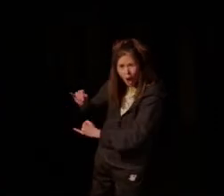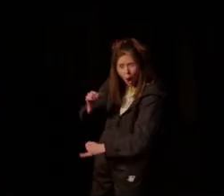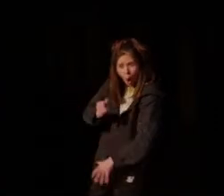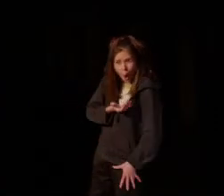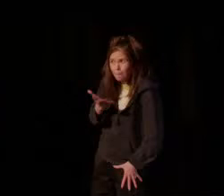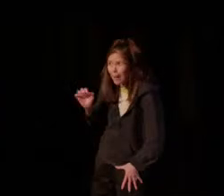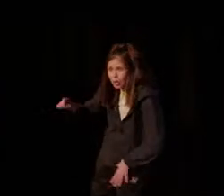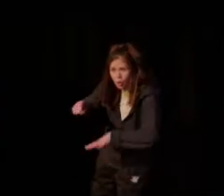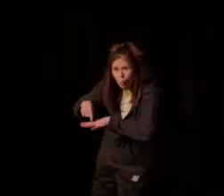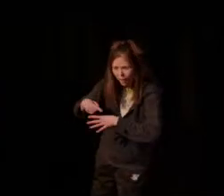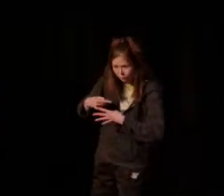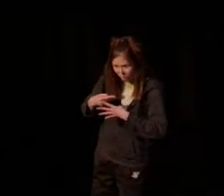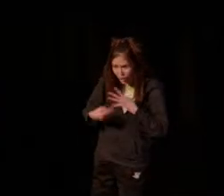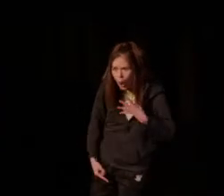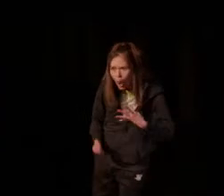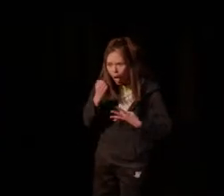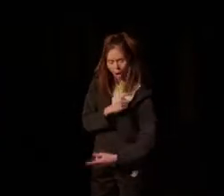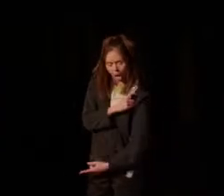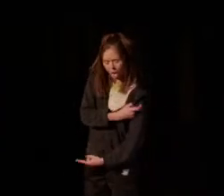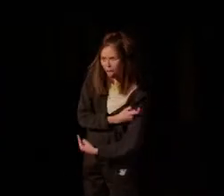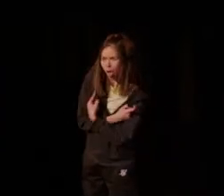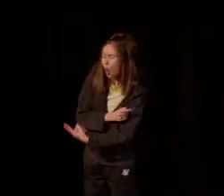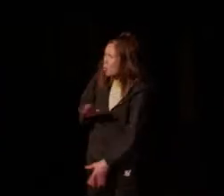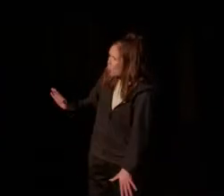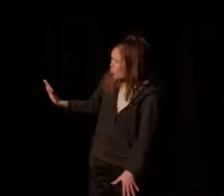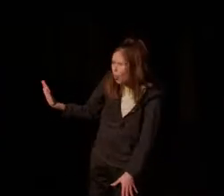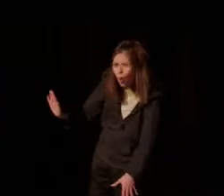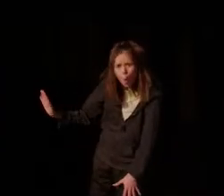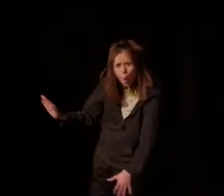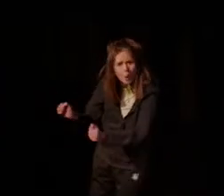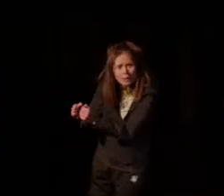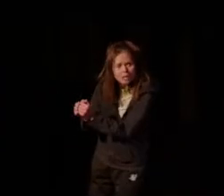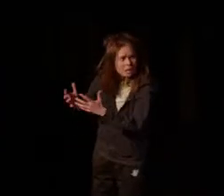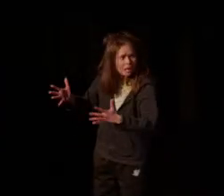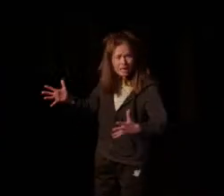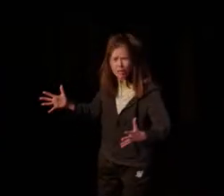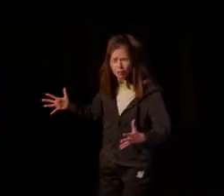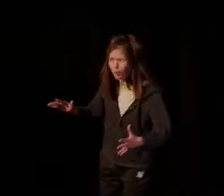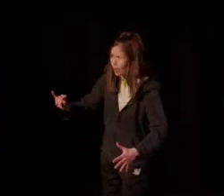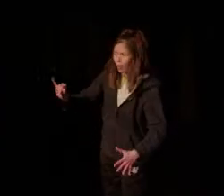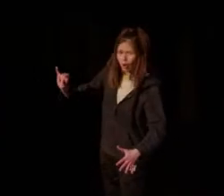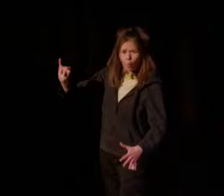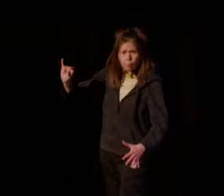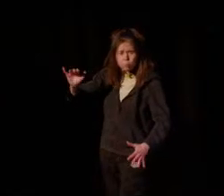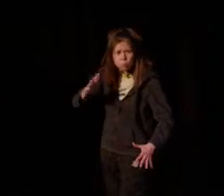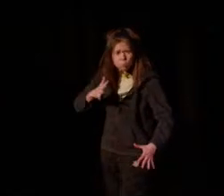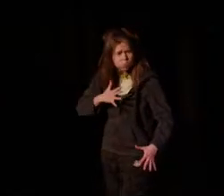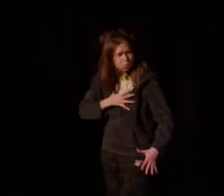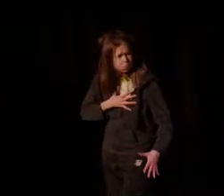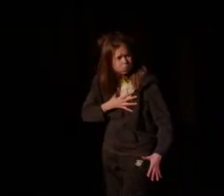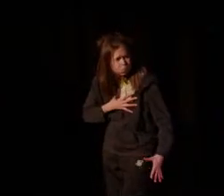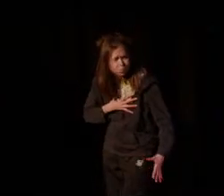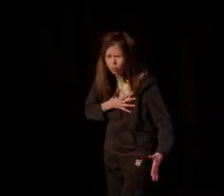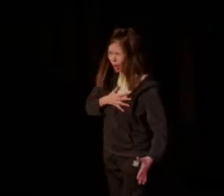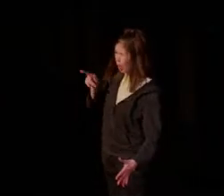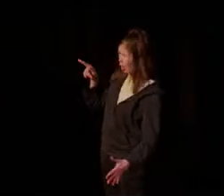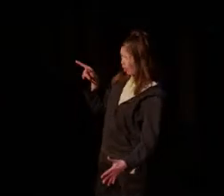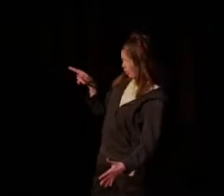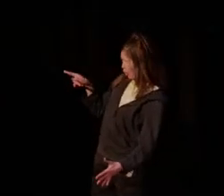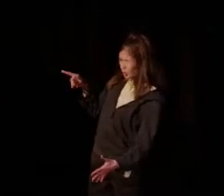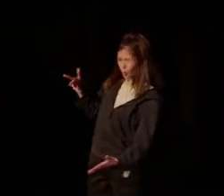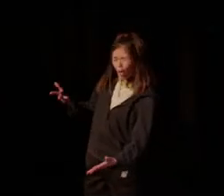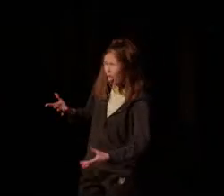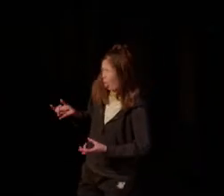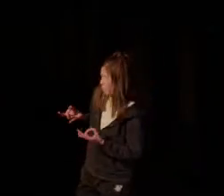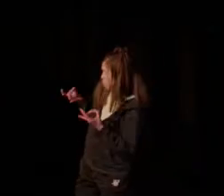without my fierce objection noted. Stab my heart. You have never spoken what becomes